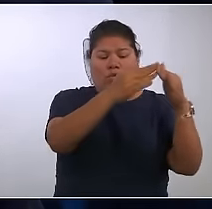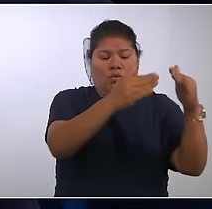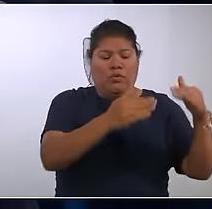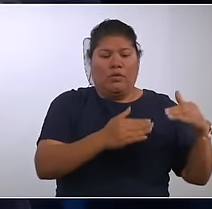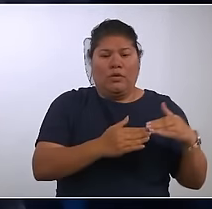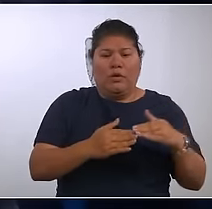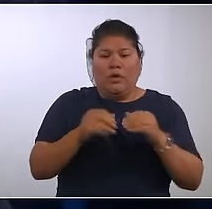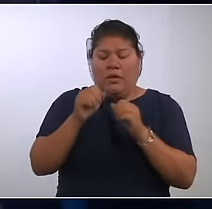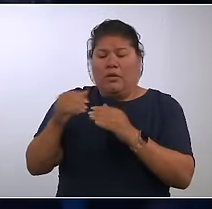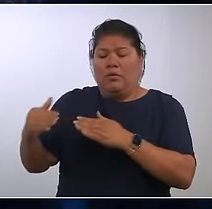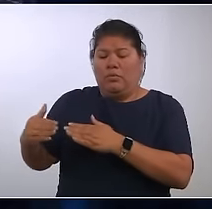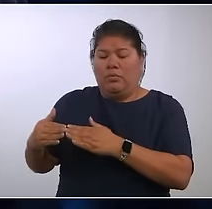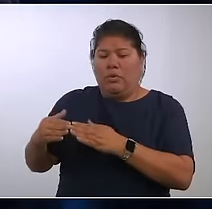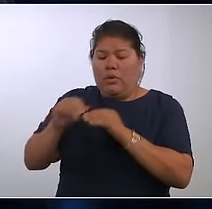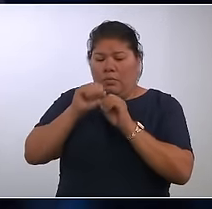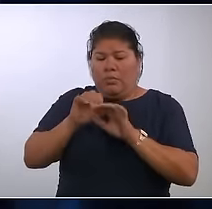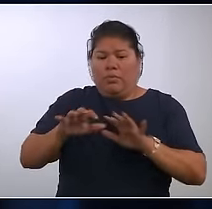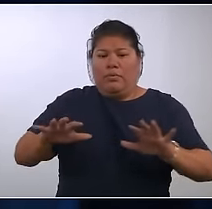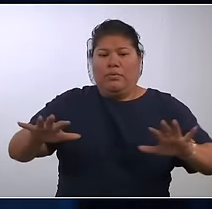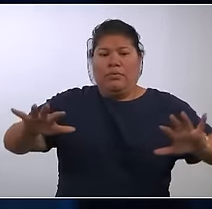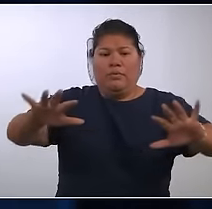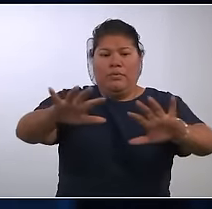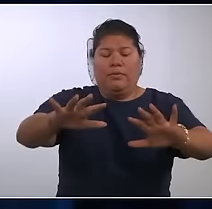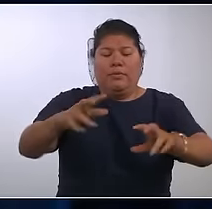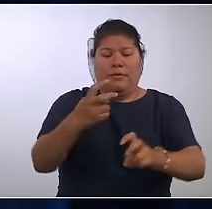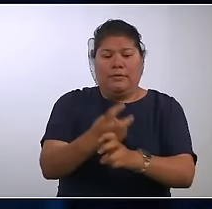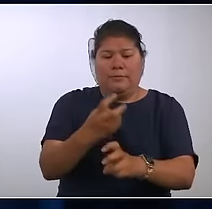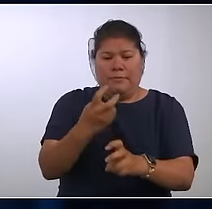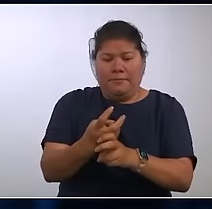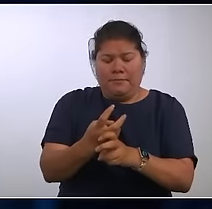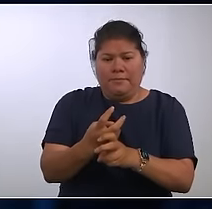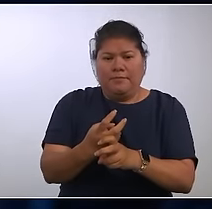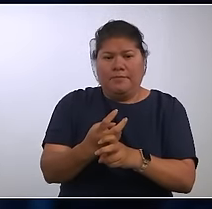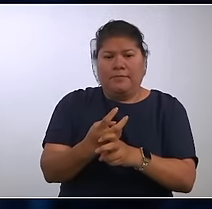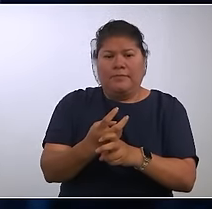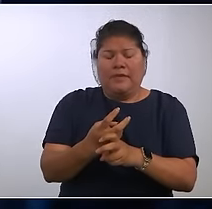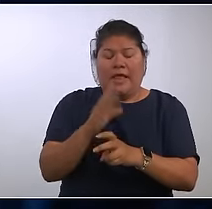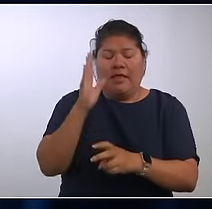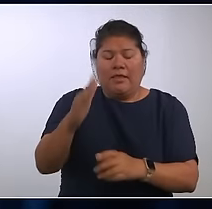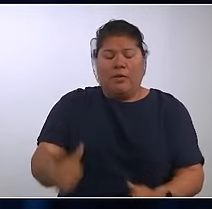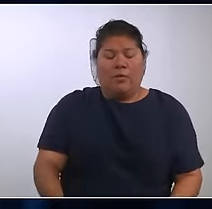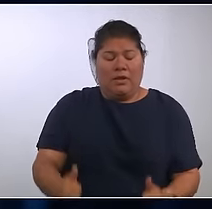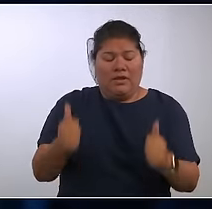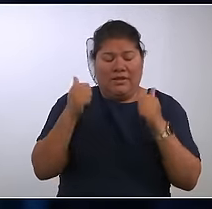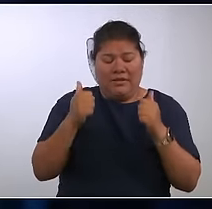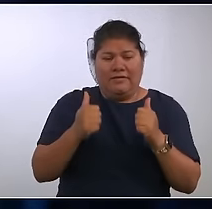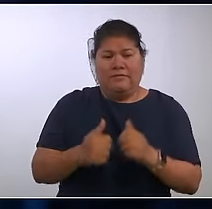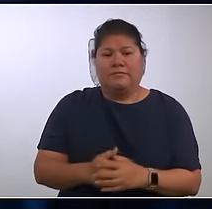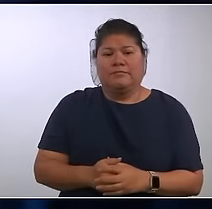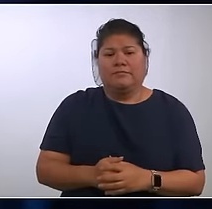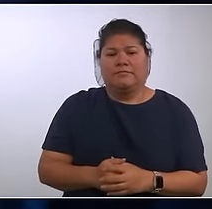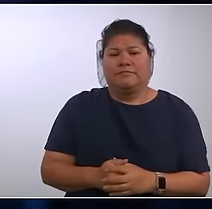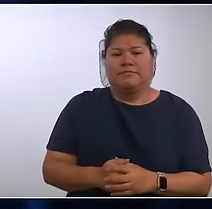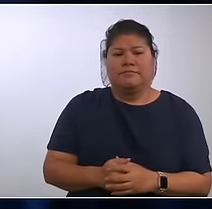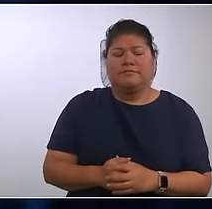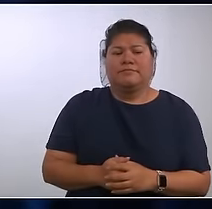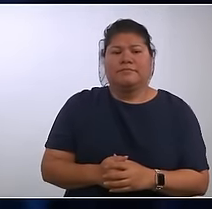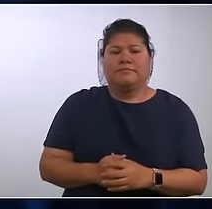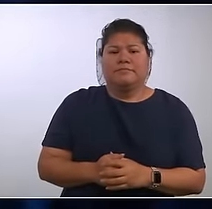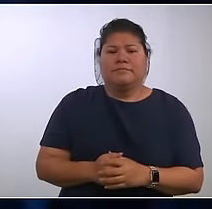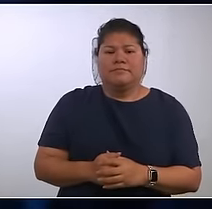y sopla sobre estos huesos y vivirán. Then he said unto